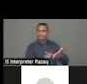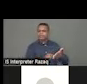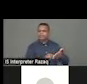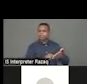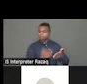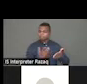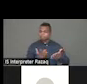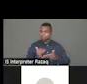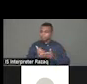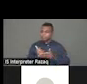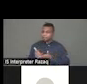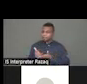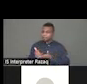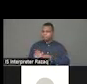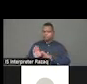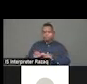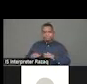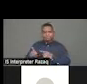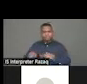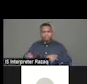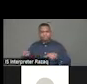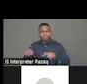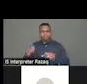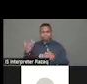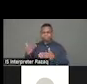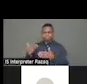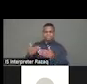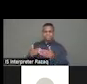to another page without any problem.